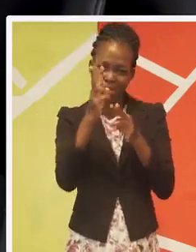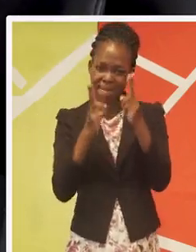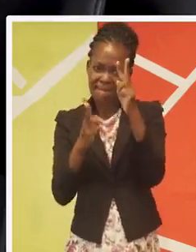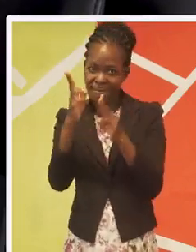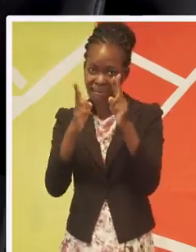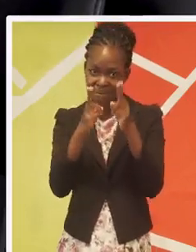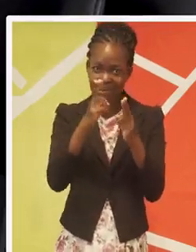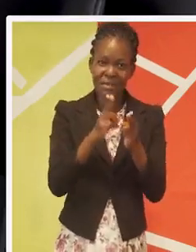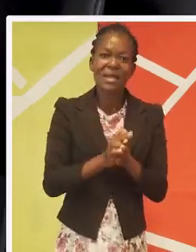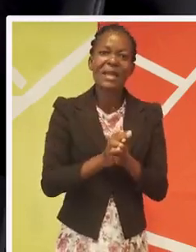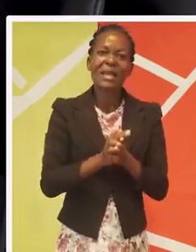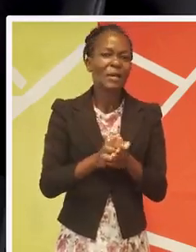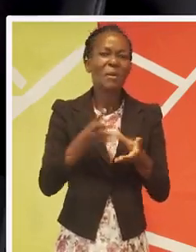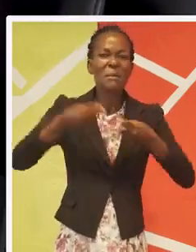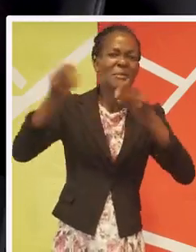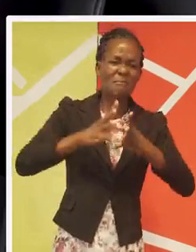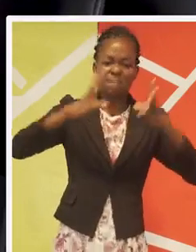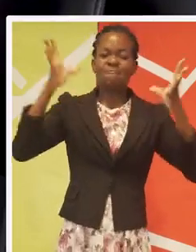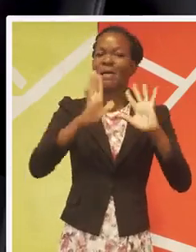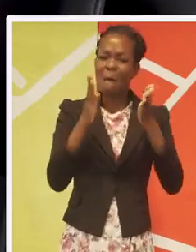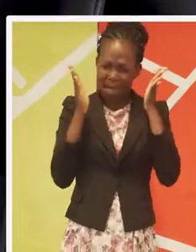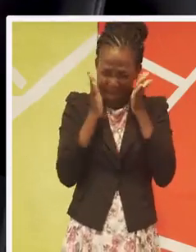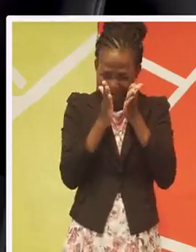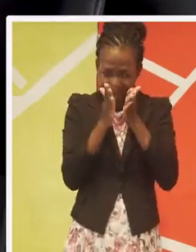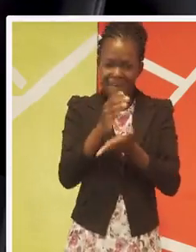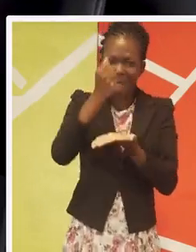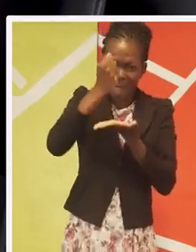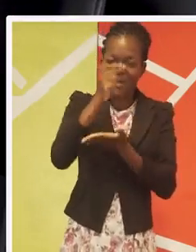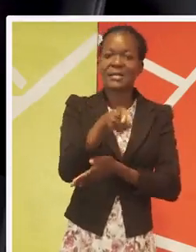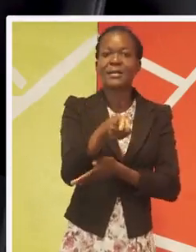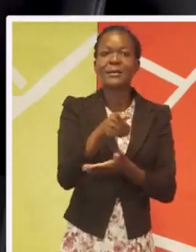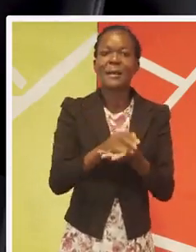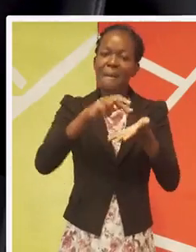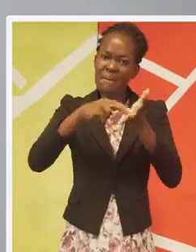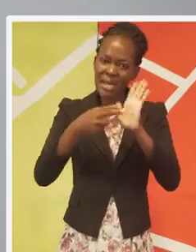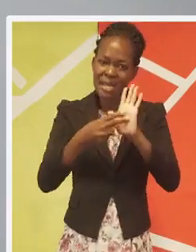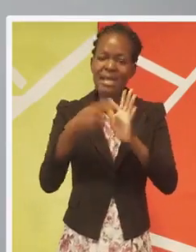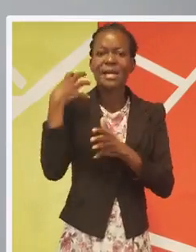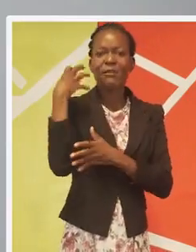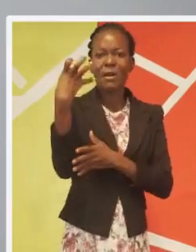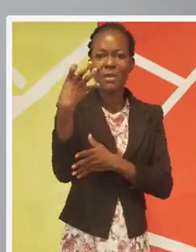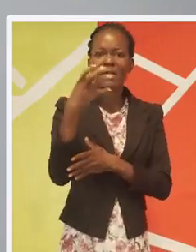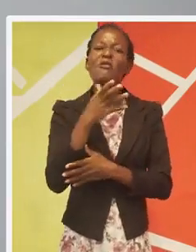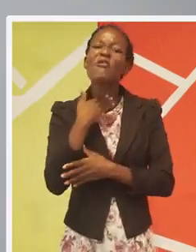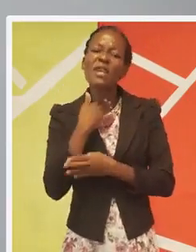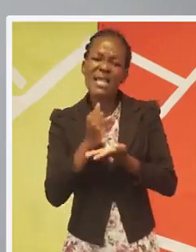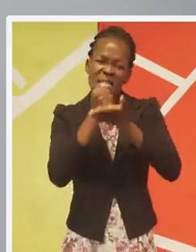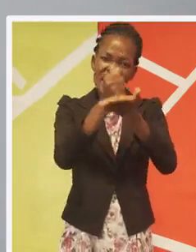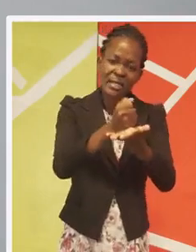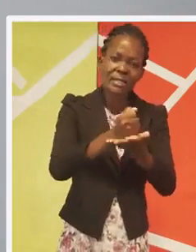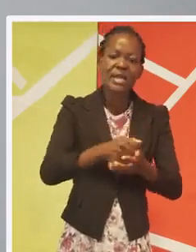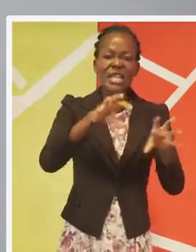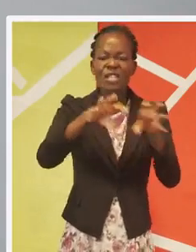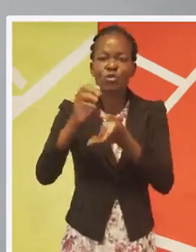more efficient. And shrinking of the national budget means that the state's capacity to invest in public